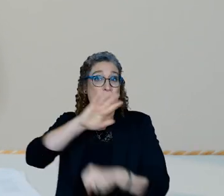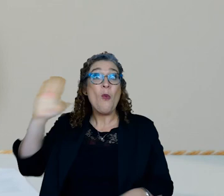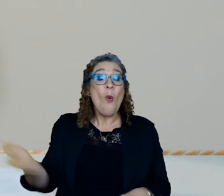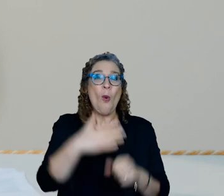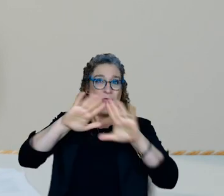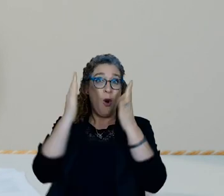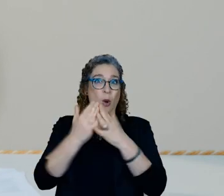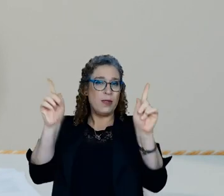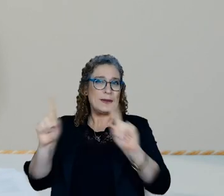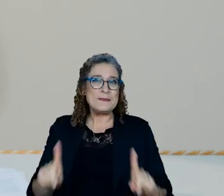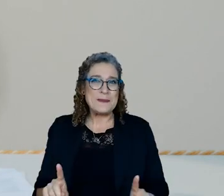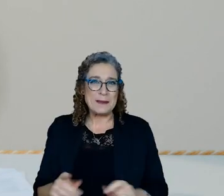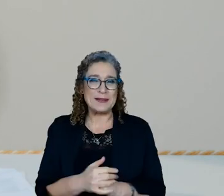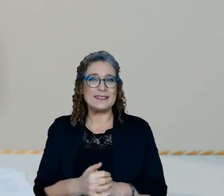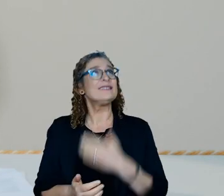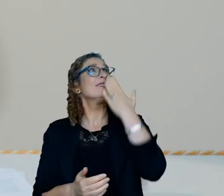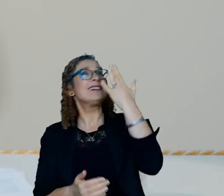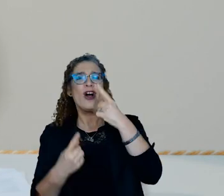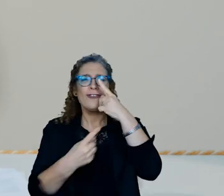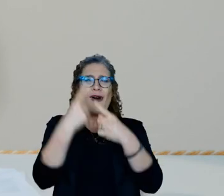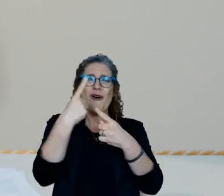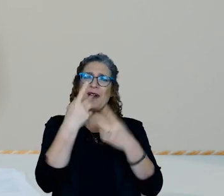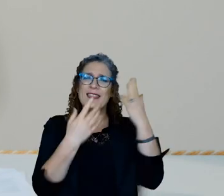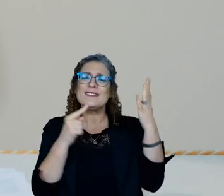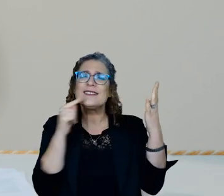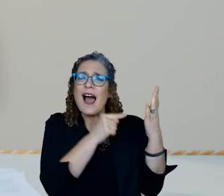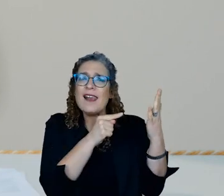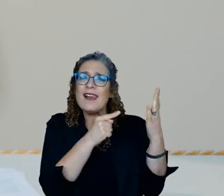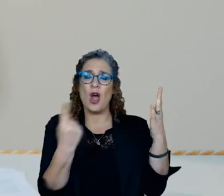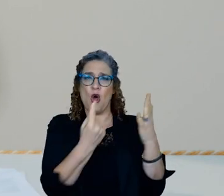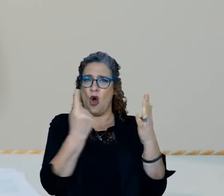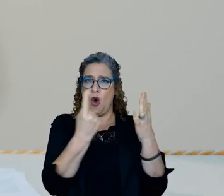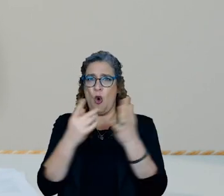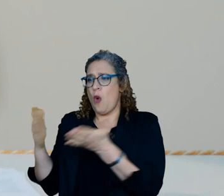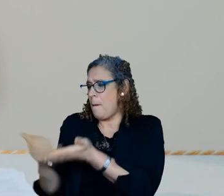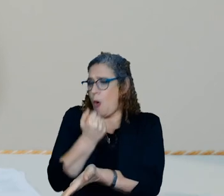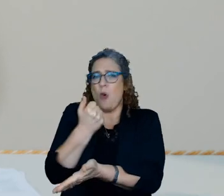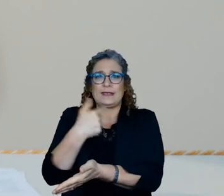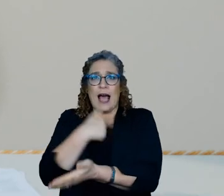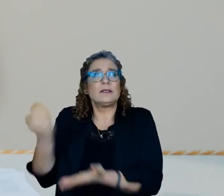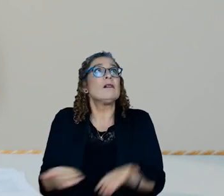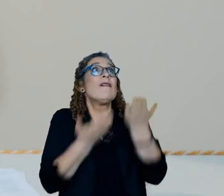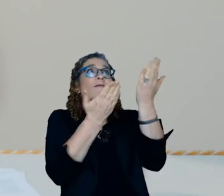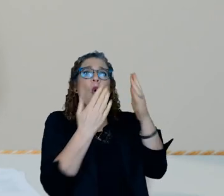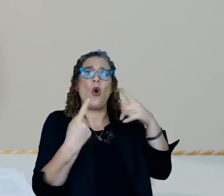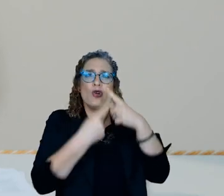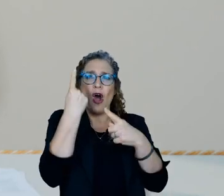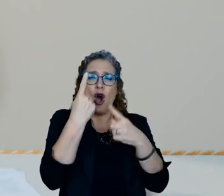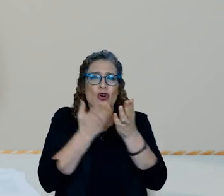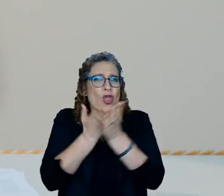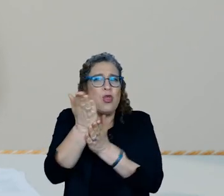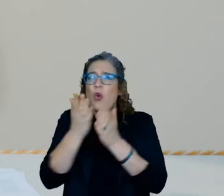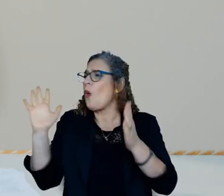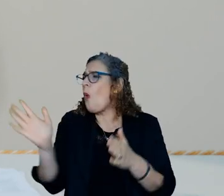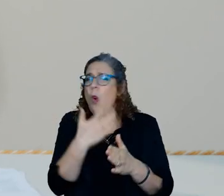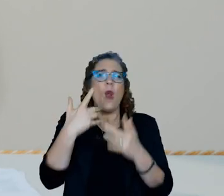the earth, of God the Son, who bought us for God from every tribe